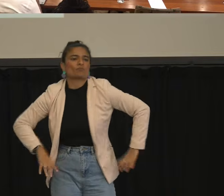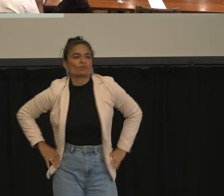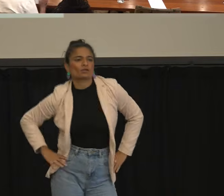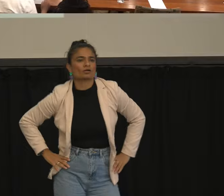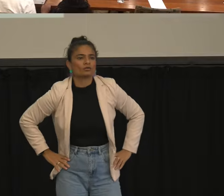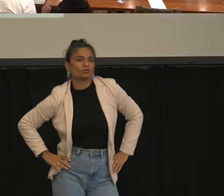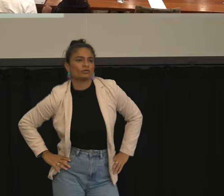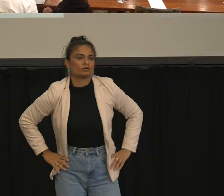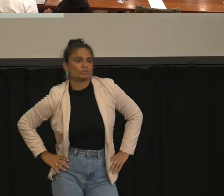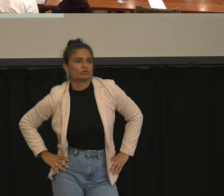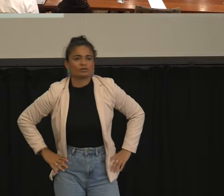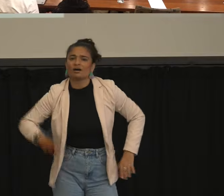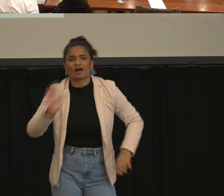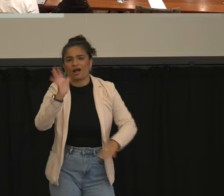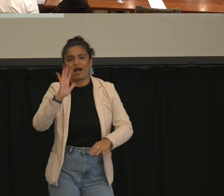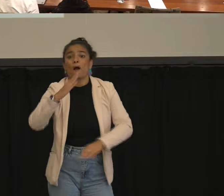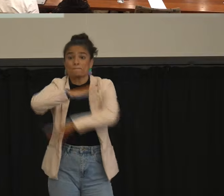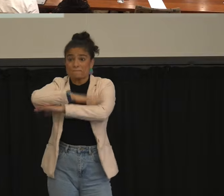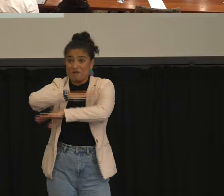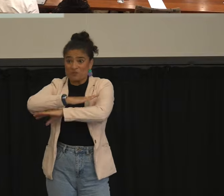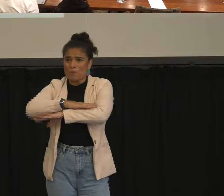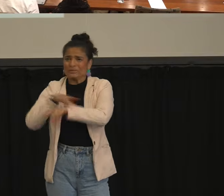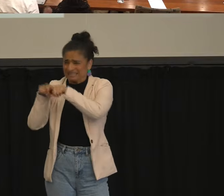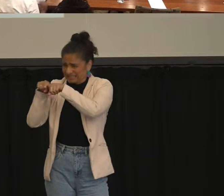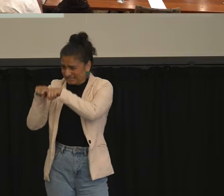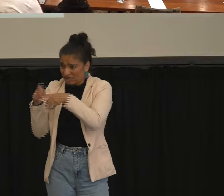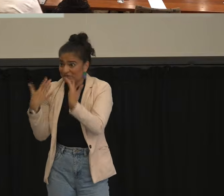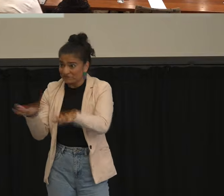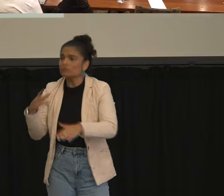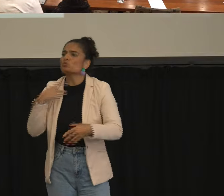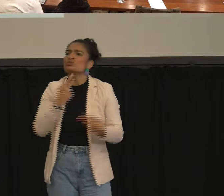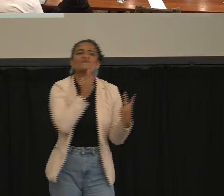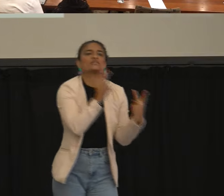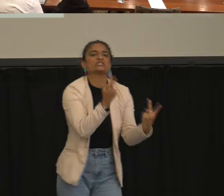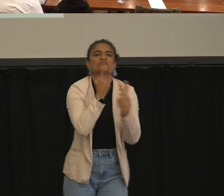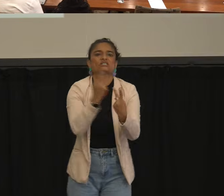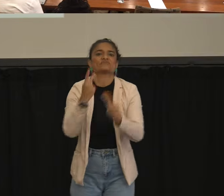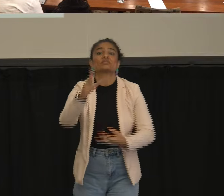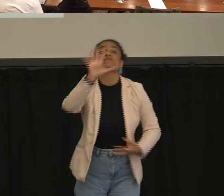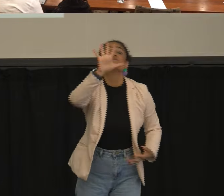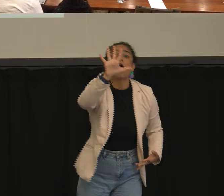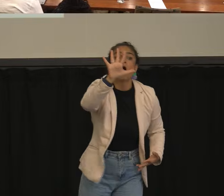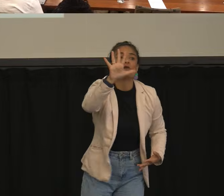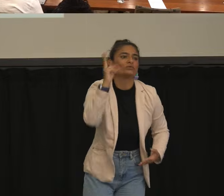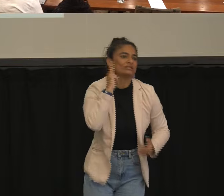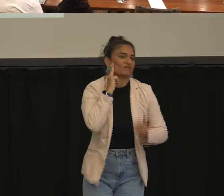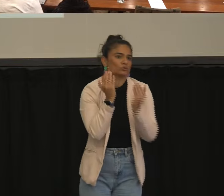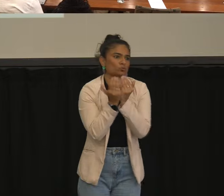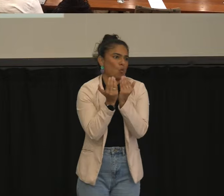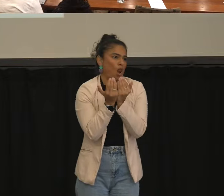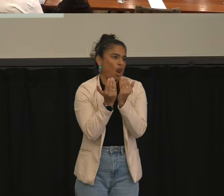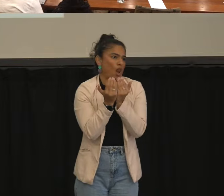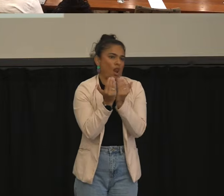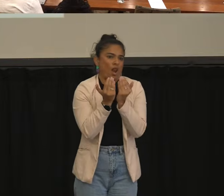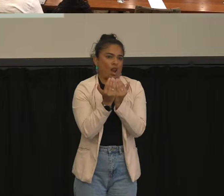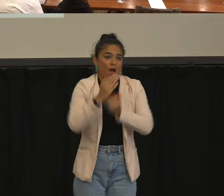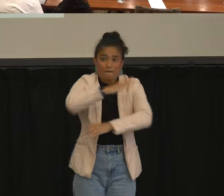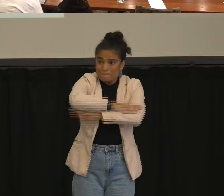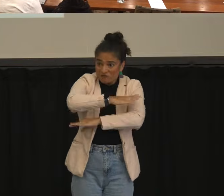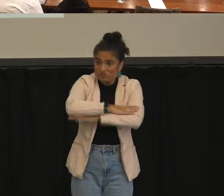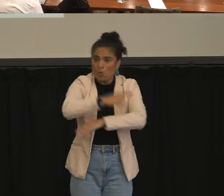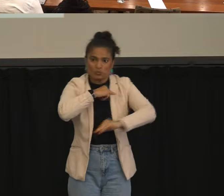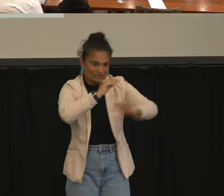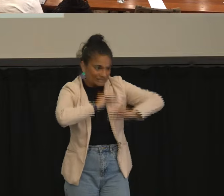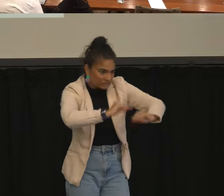Once the prep for the development of the LMS was done, that wasn't it. We had to test the platform, and so we went to test